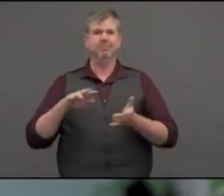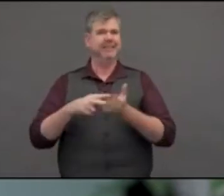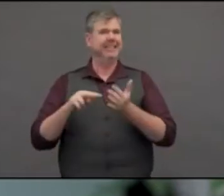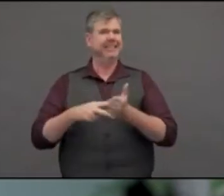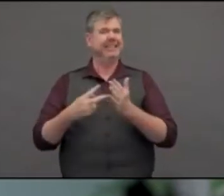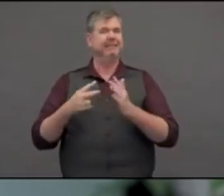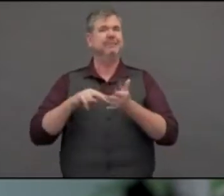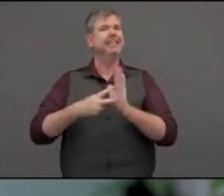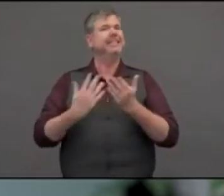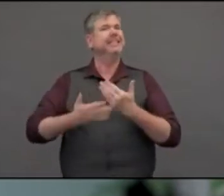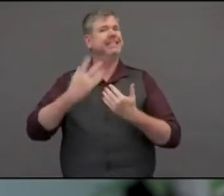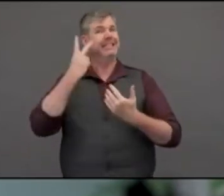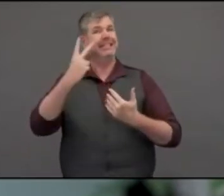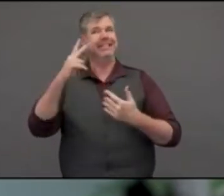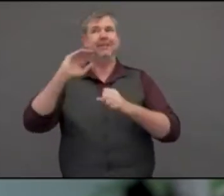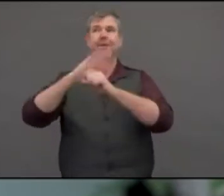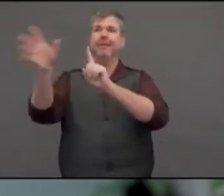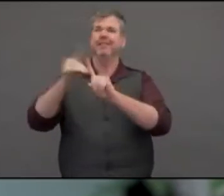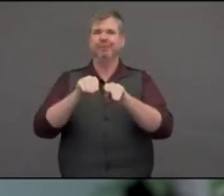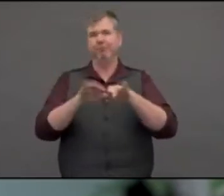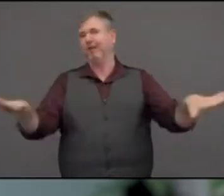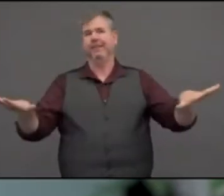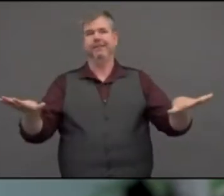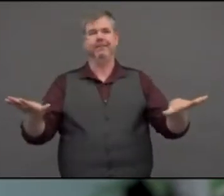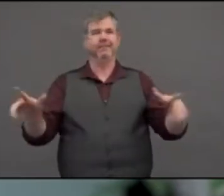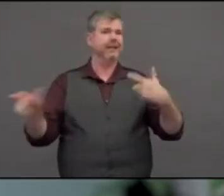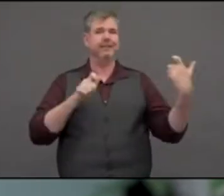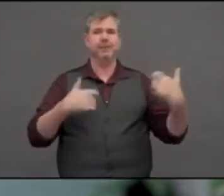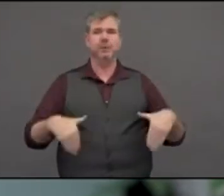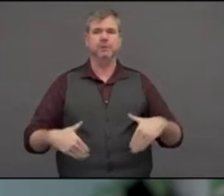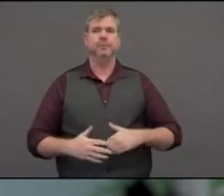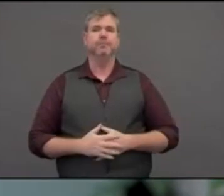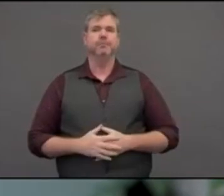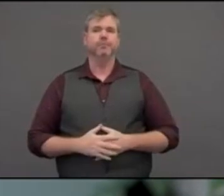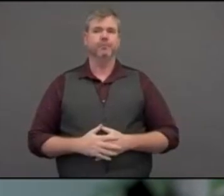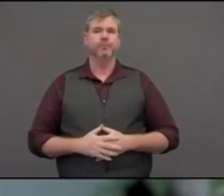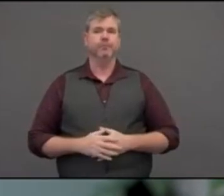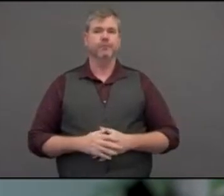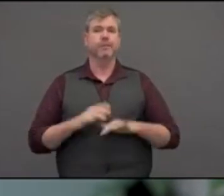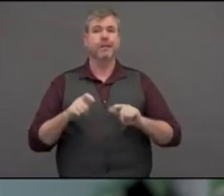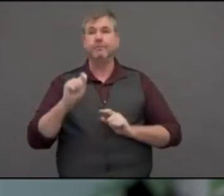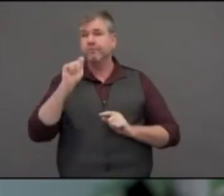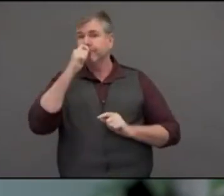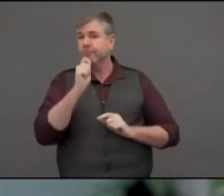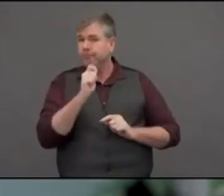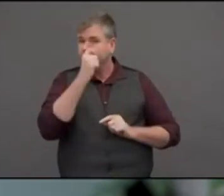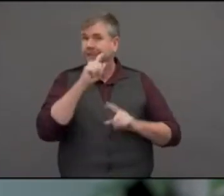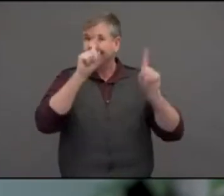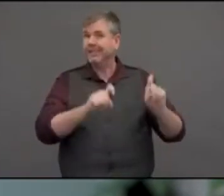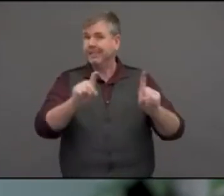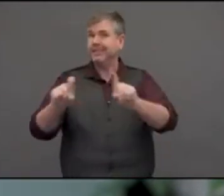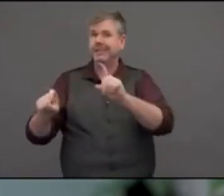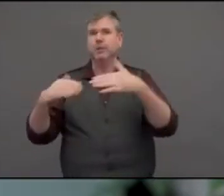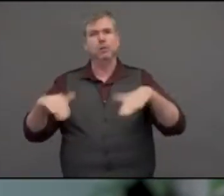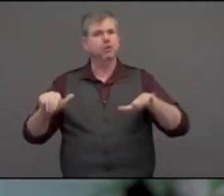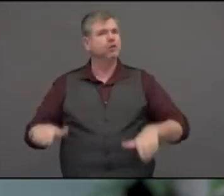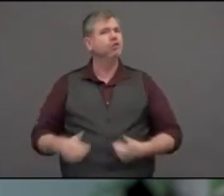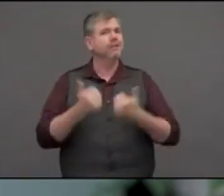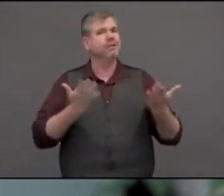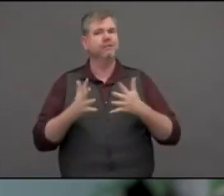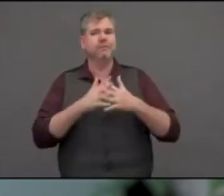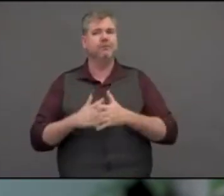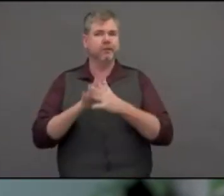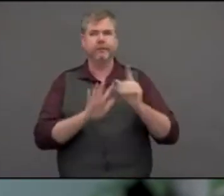a challenge right from the beginning here in the United States, and it's really been hindering